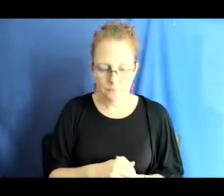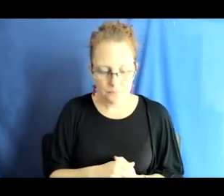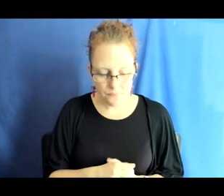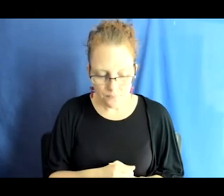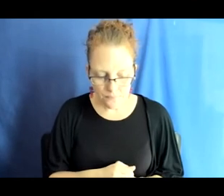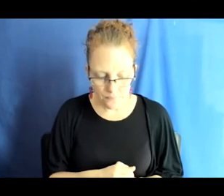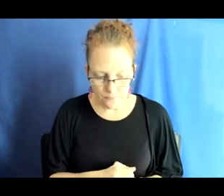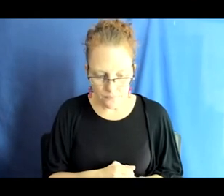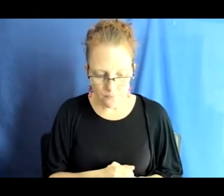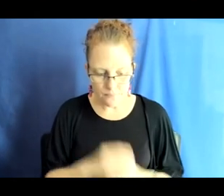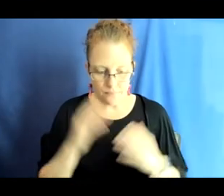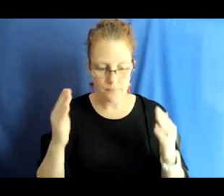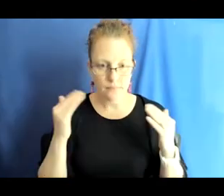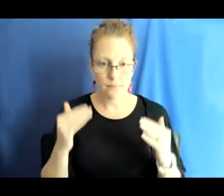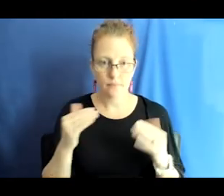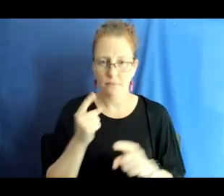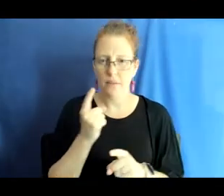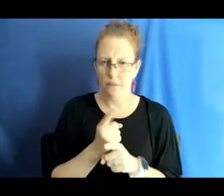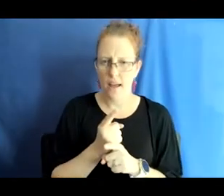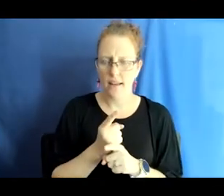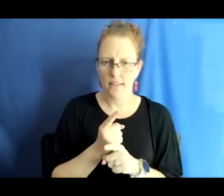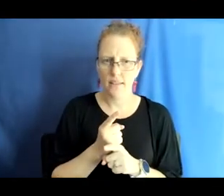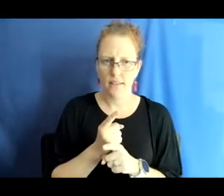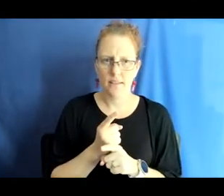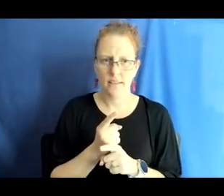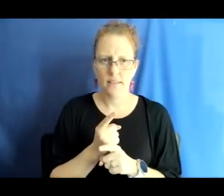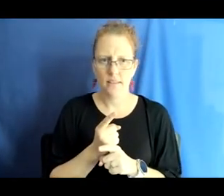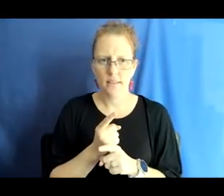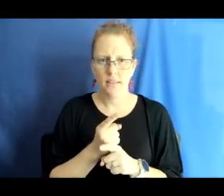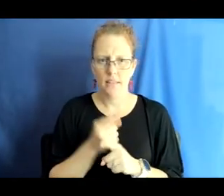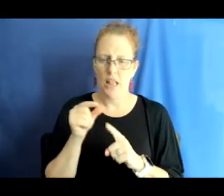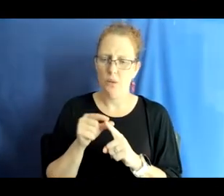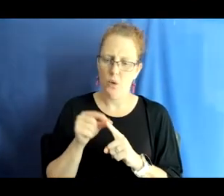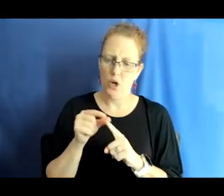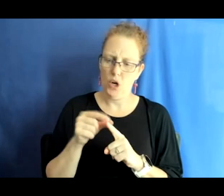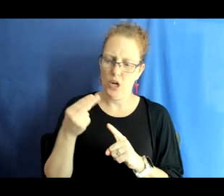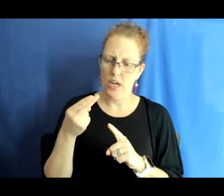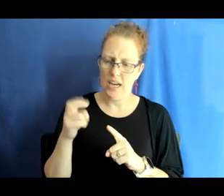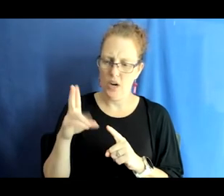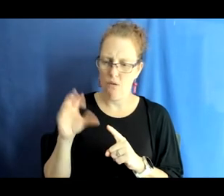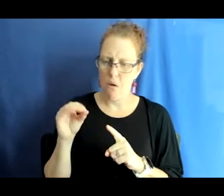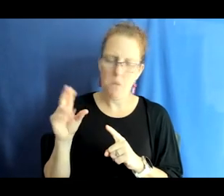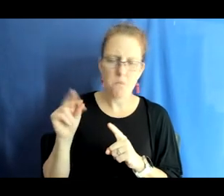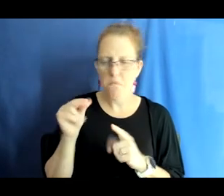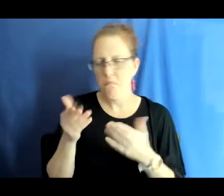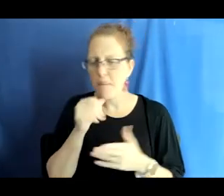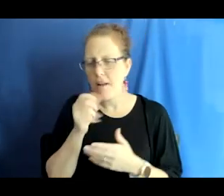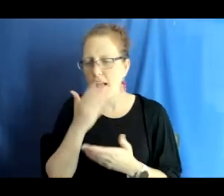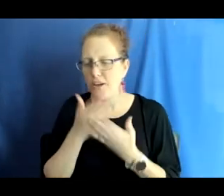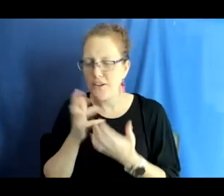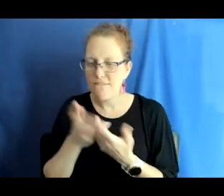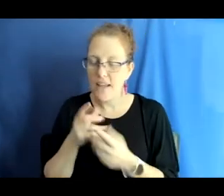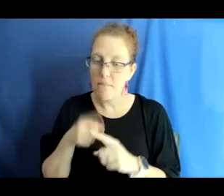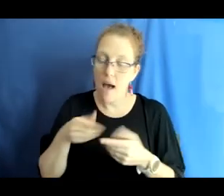you did come out. And again, the word hero is not right, but in the end, it was just such, you